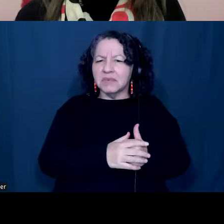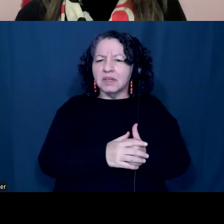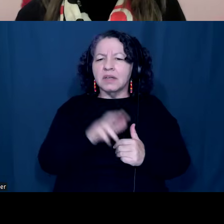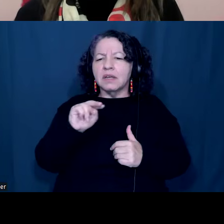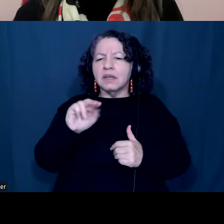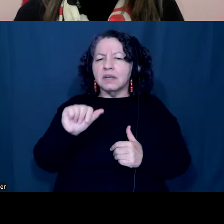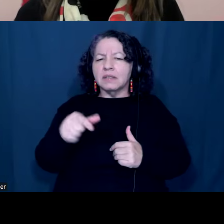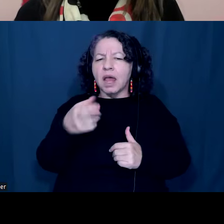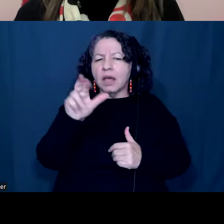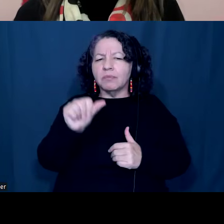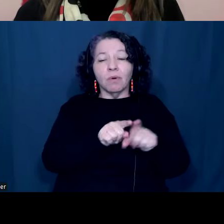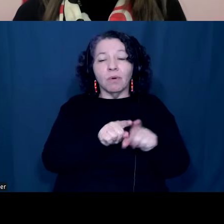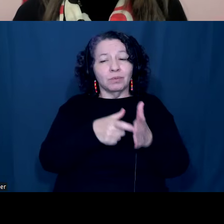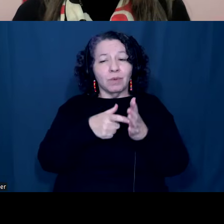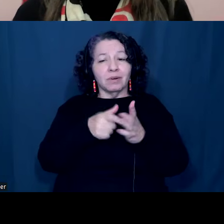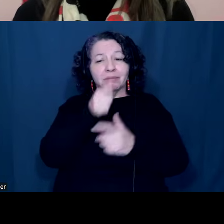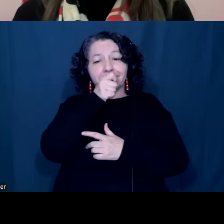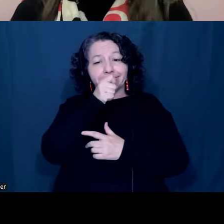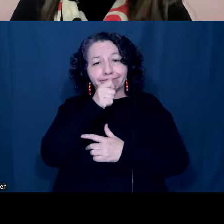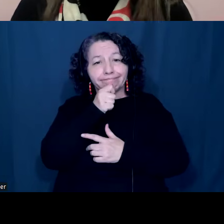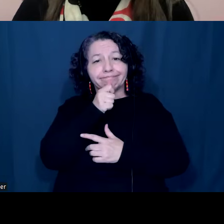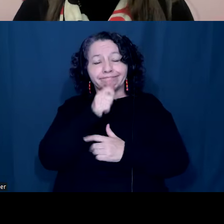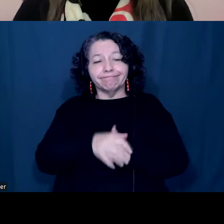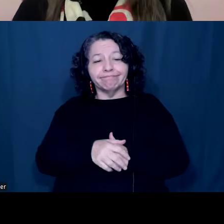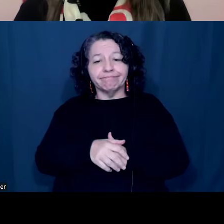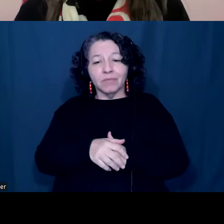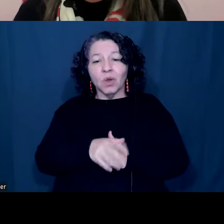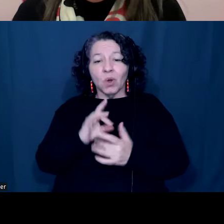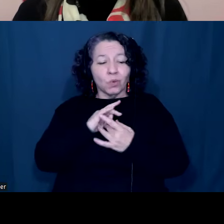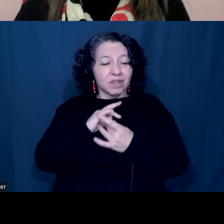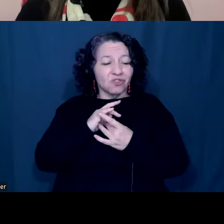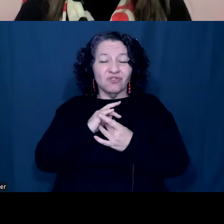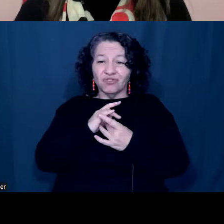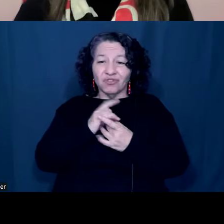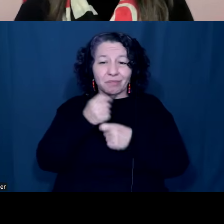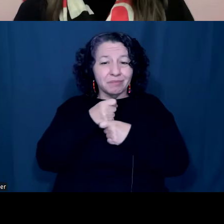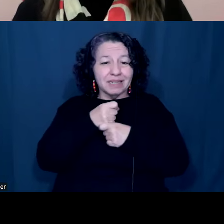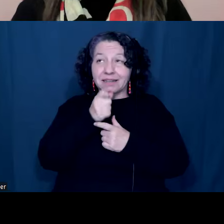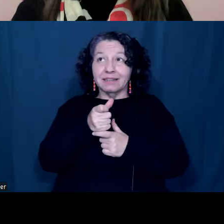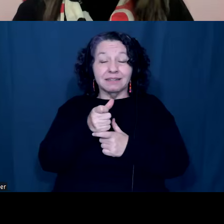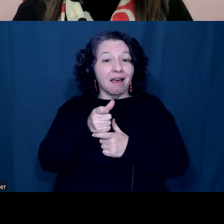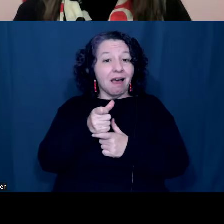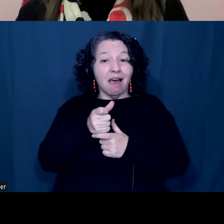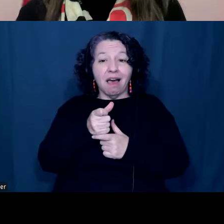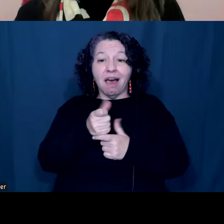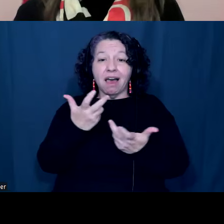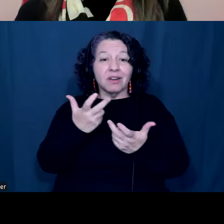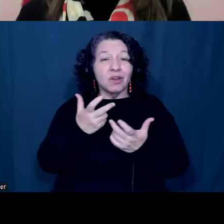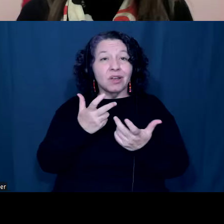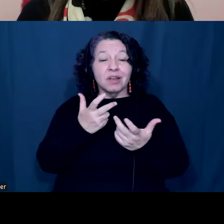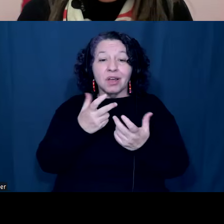requires patience. Relationship building does not move at the speed of grant cycles